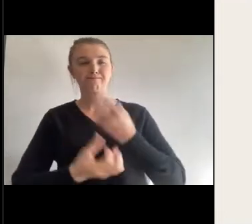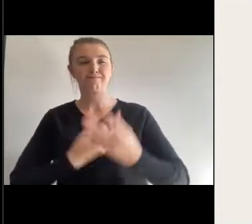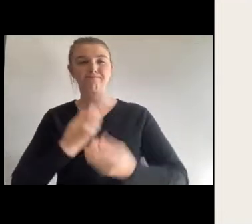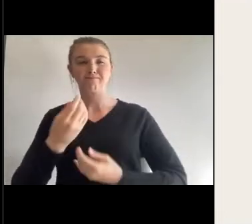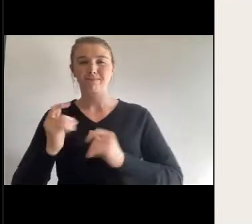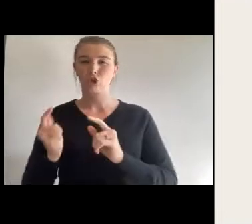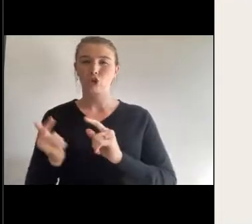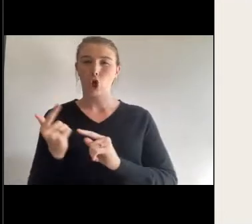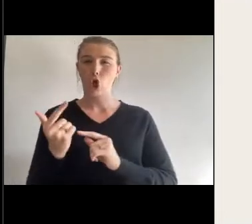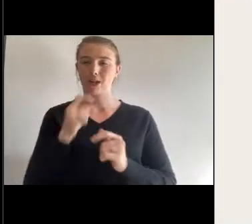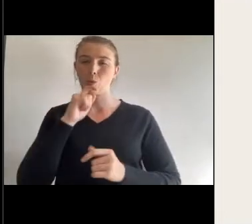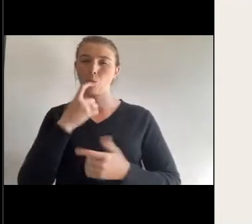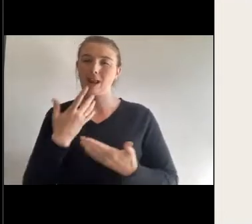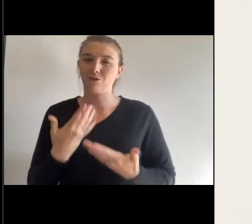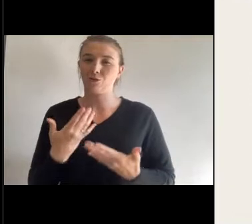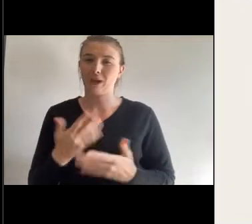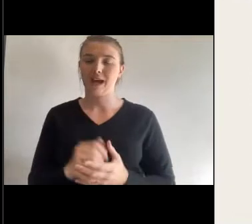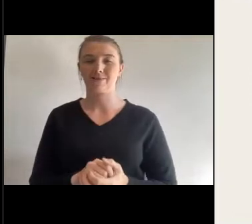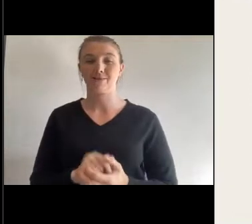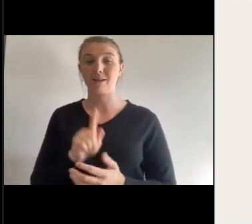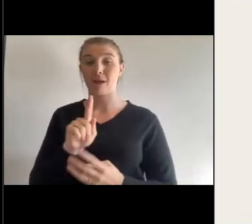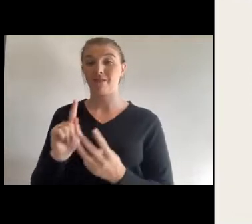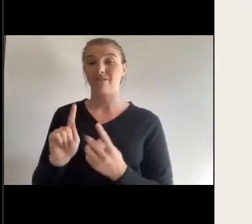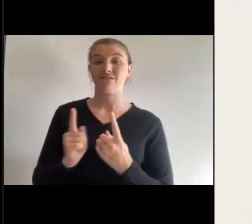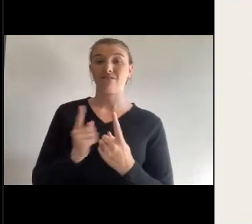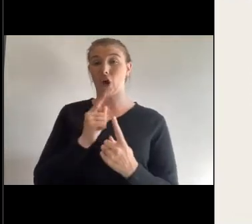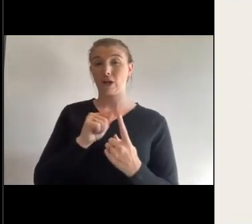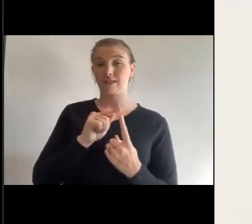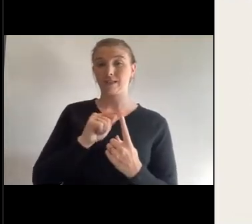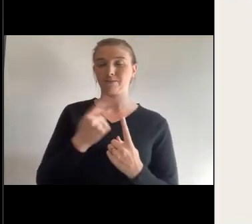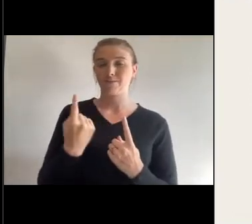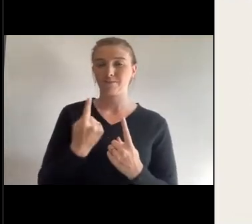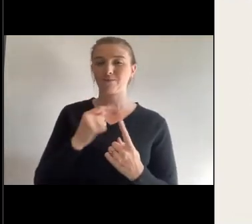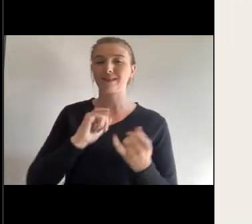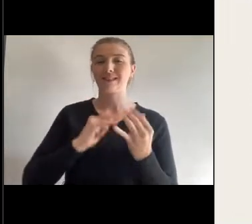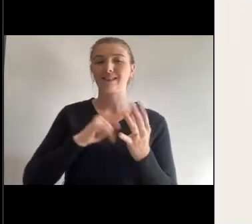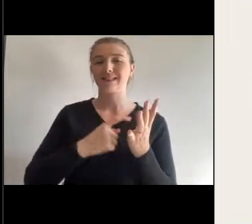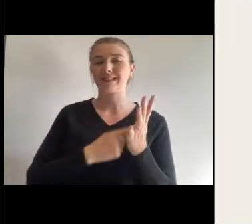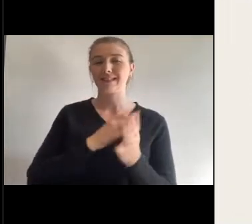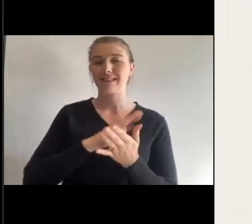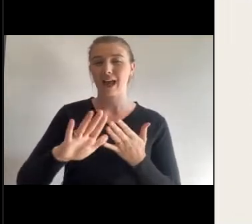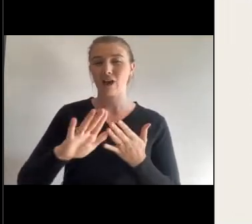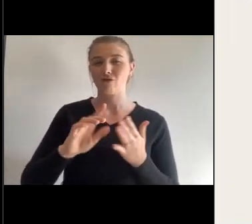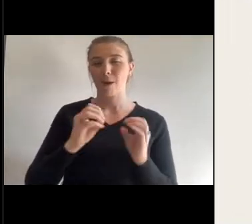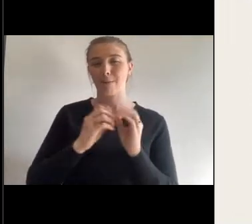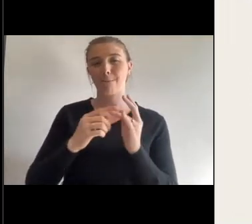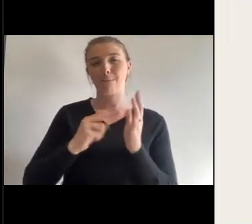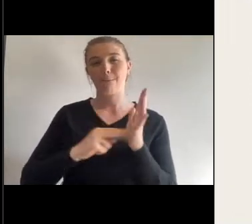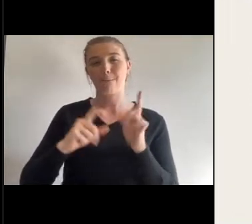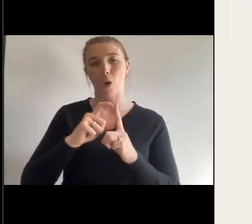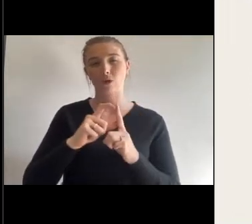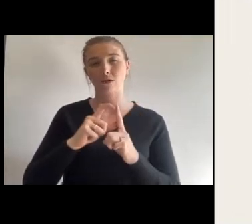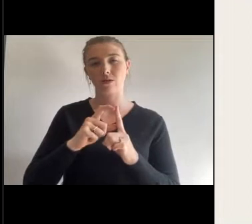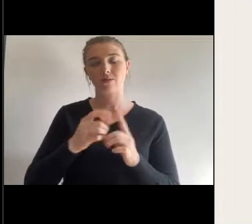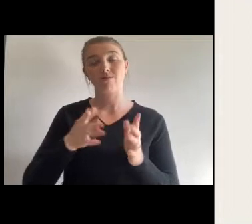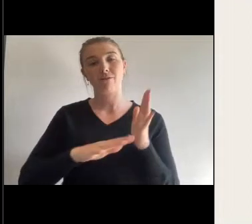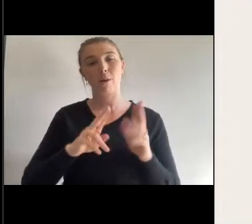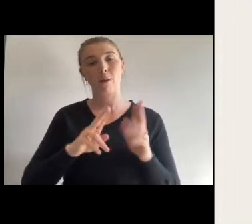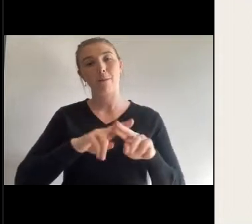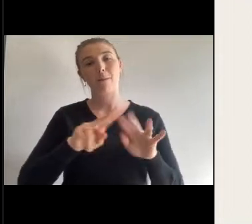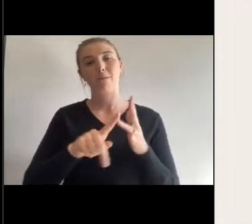But before either of them, we are going to hear from Sarah Bond from For Business Sake. She's a consultant, an